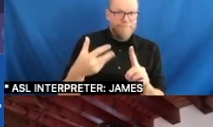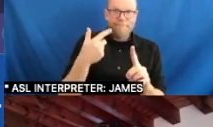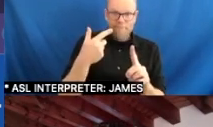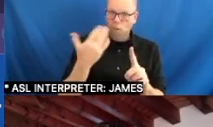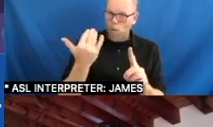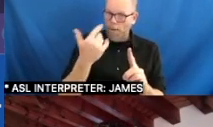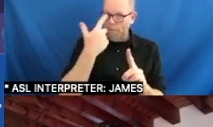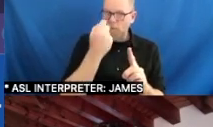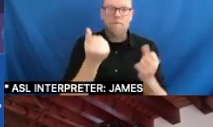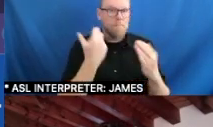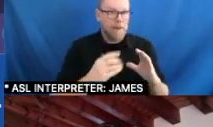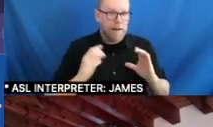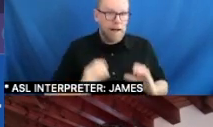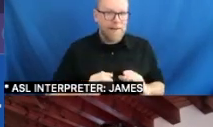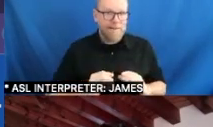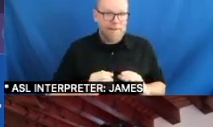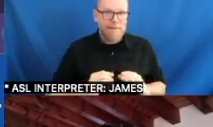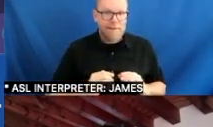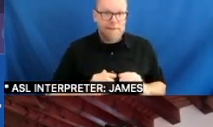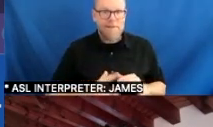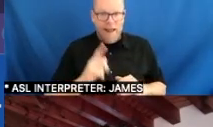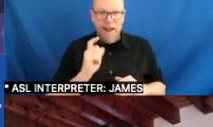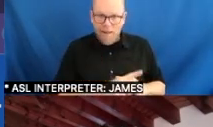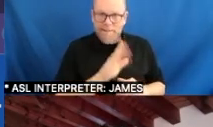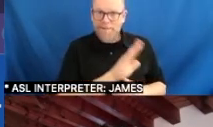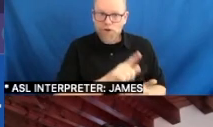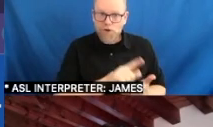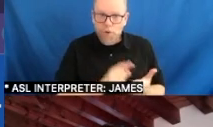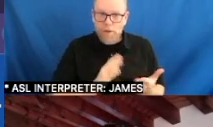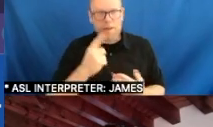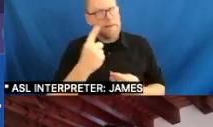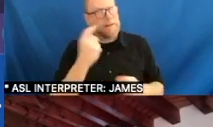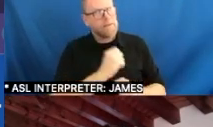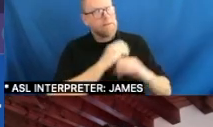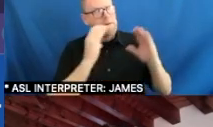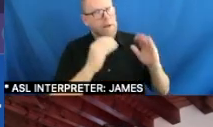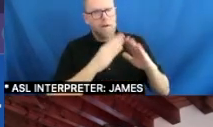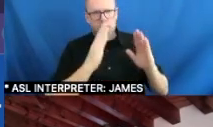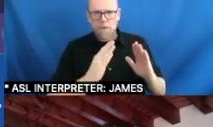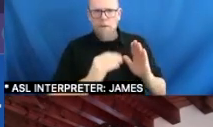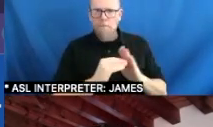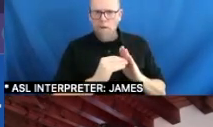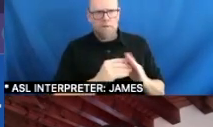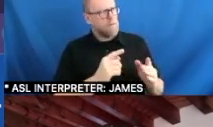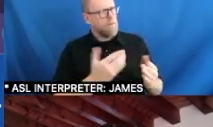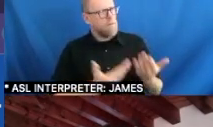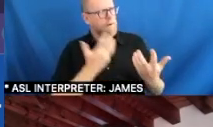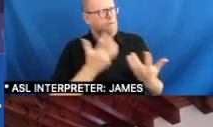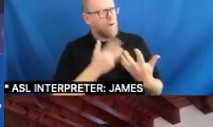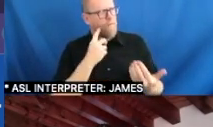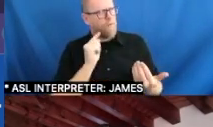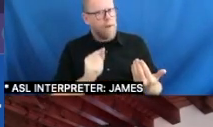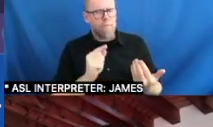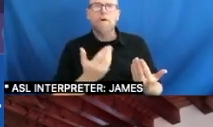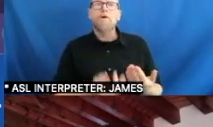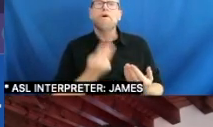they're coming to attorneys and thinking through housing models that might be right for them, two common